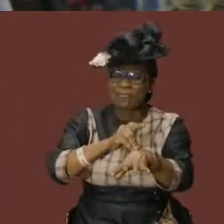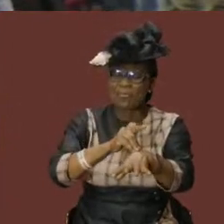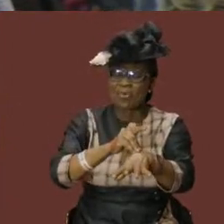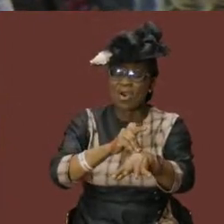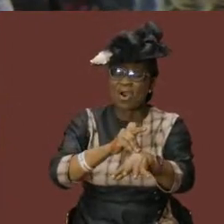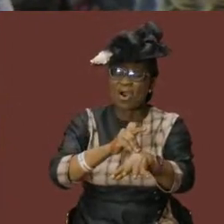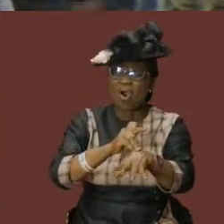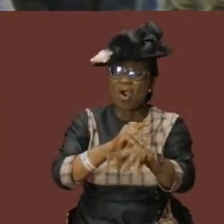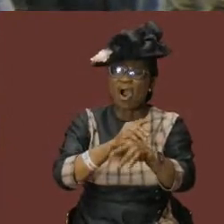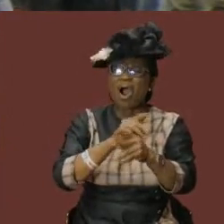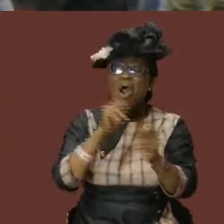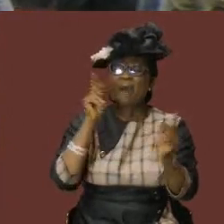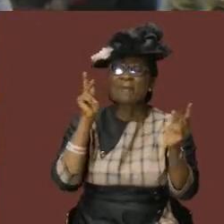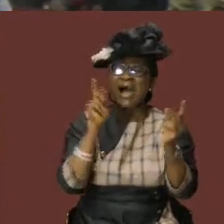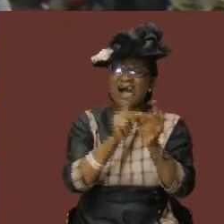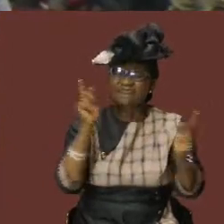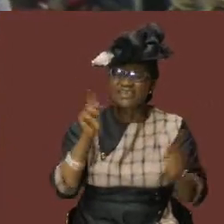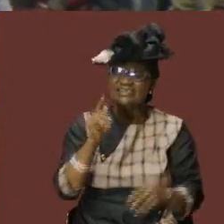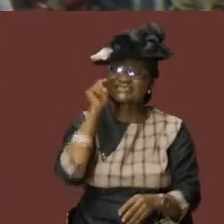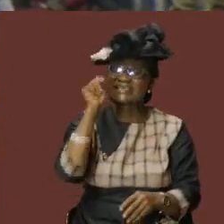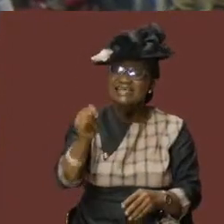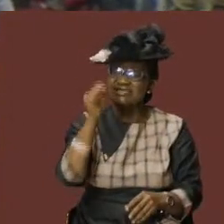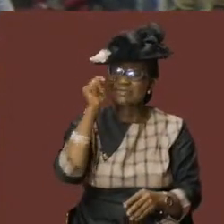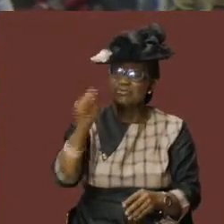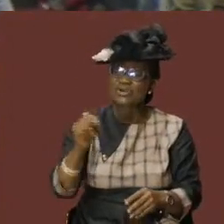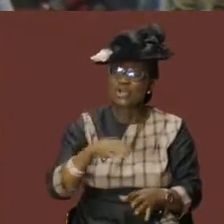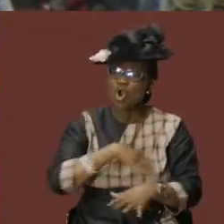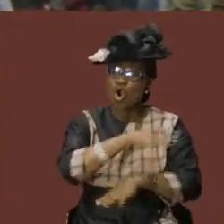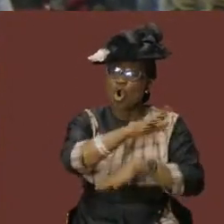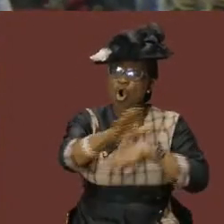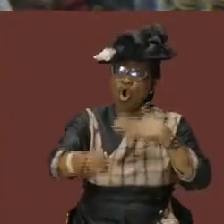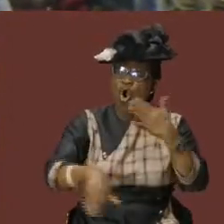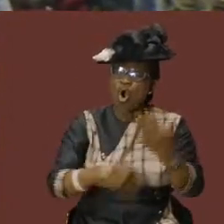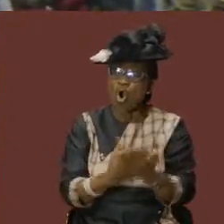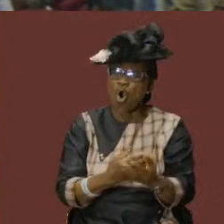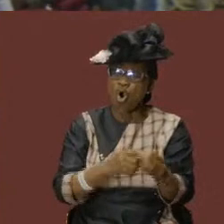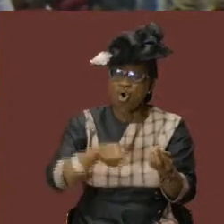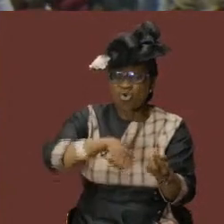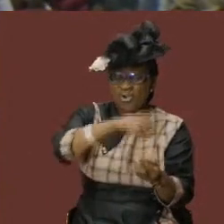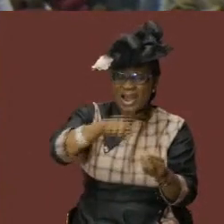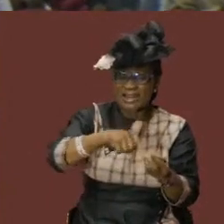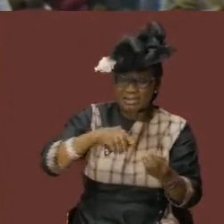perfect testimony all around, body, soul, and spirit.